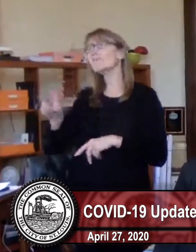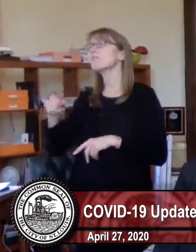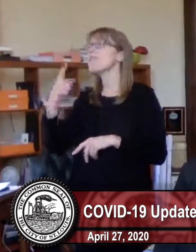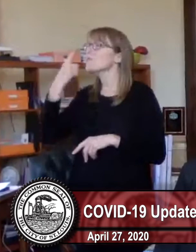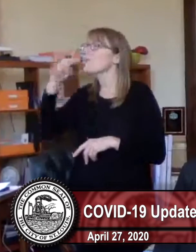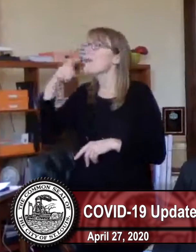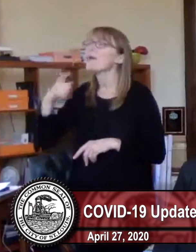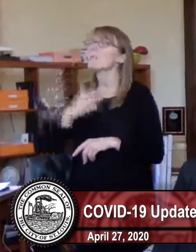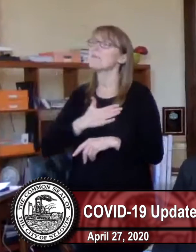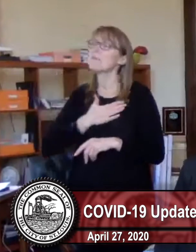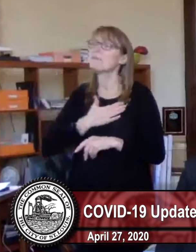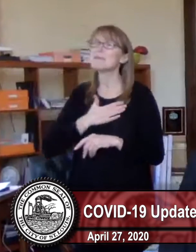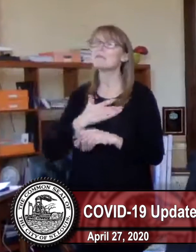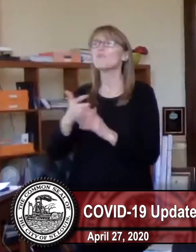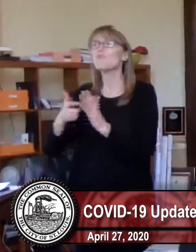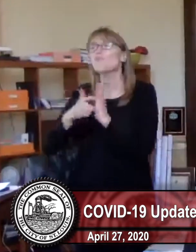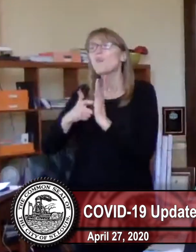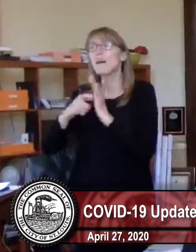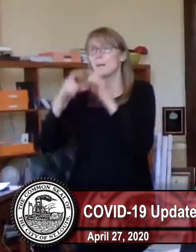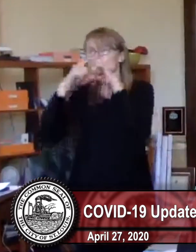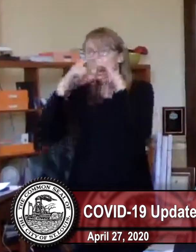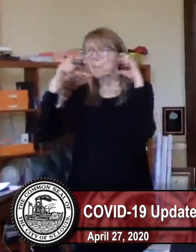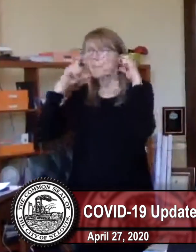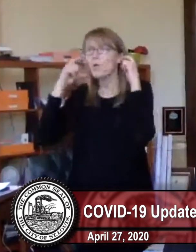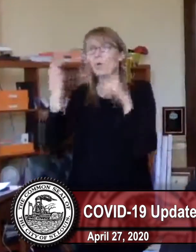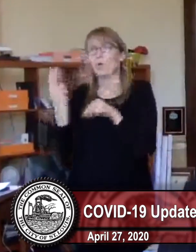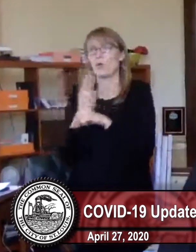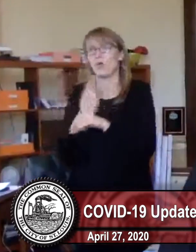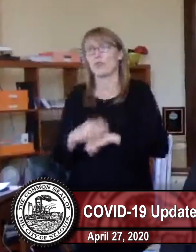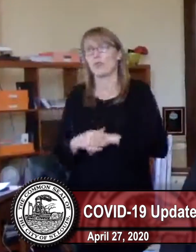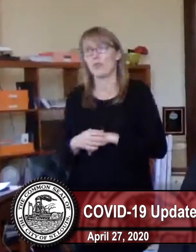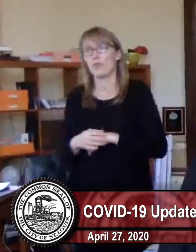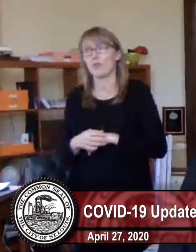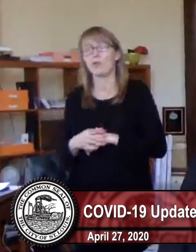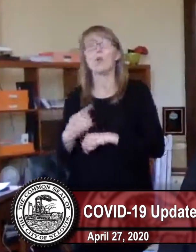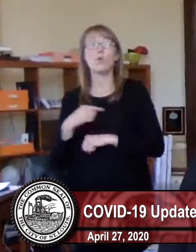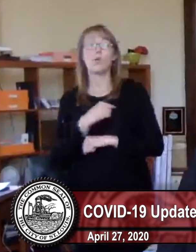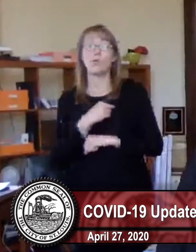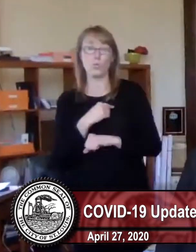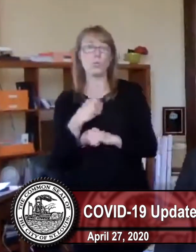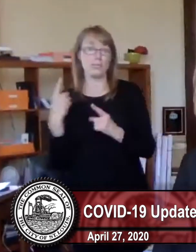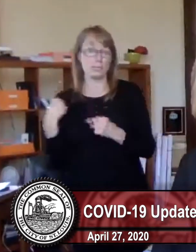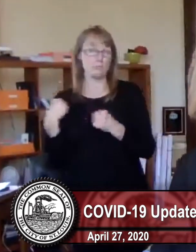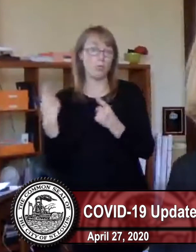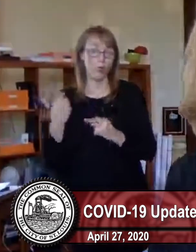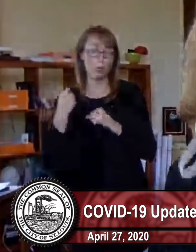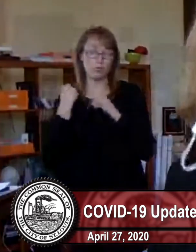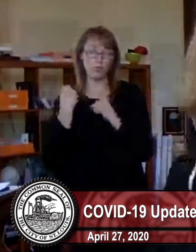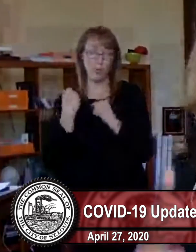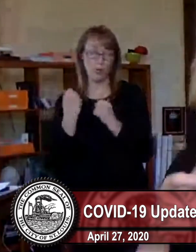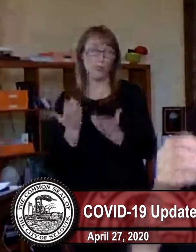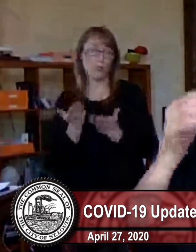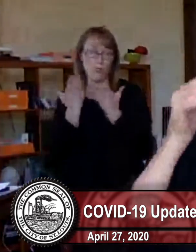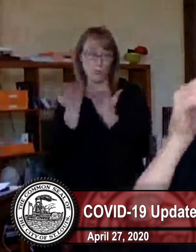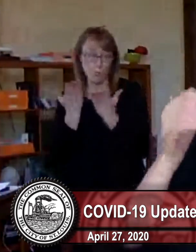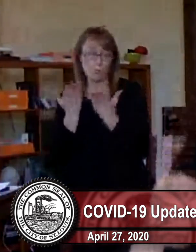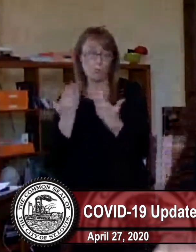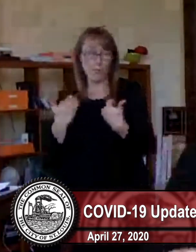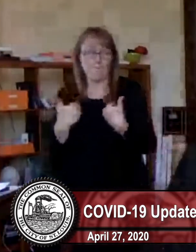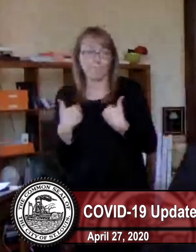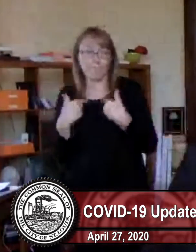for the public. So we have very strongly recommended that everybody wear a mask. I've